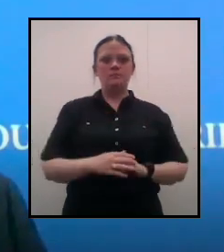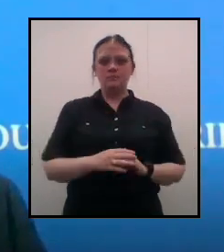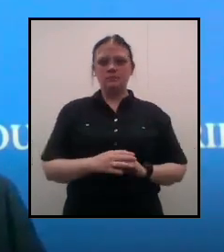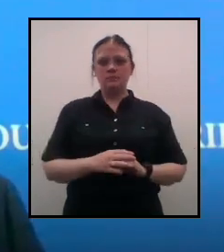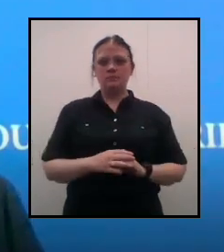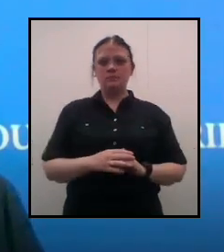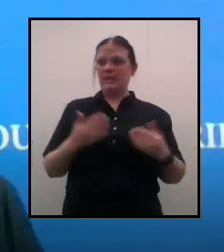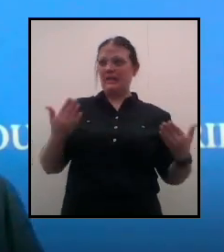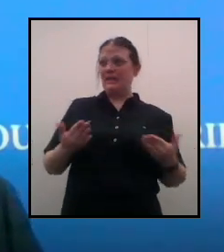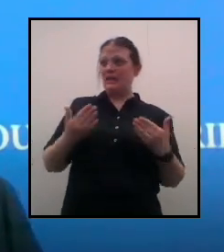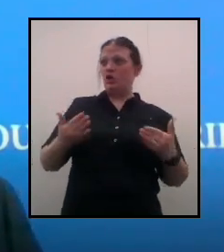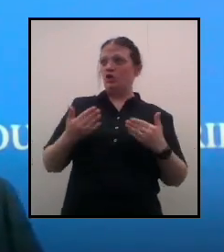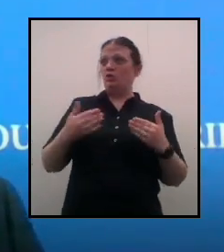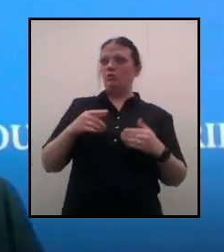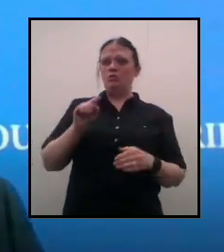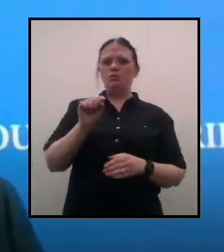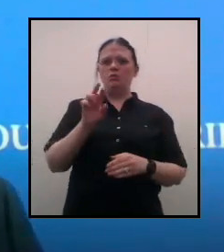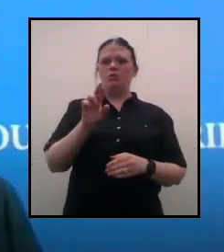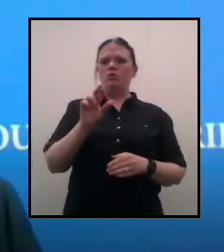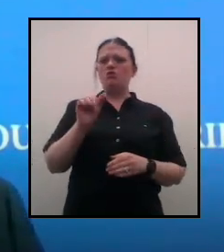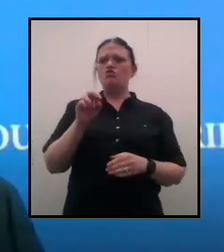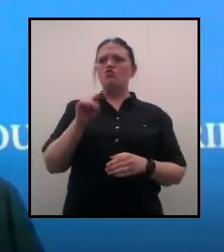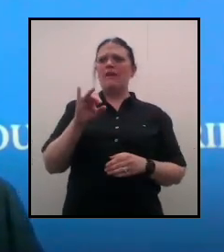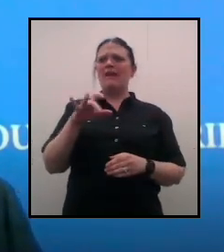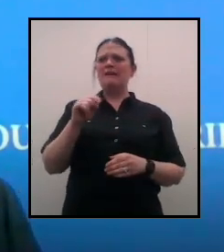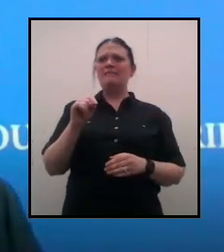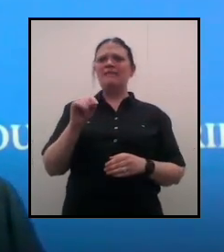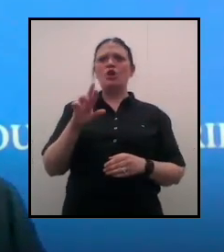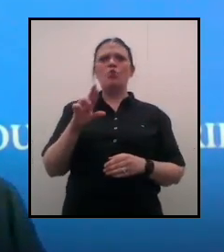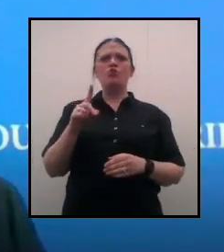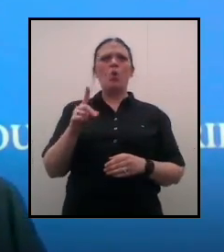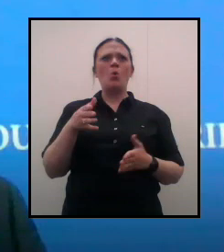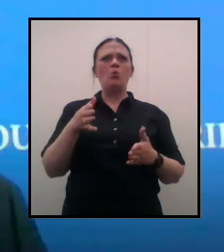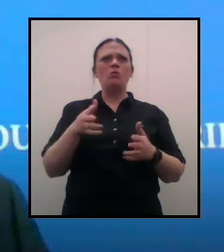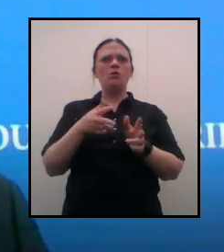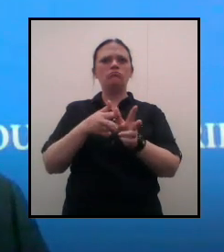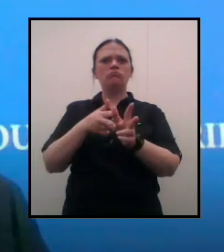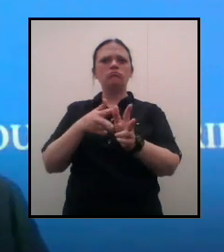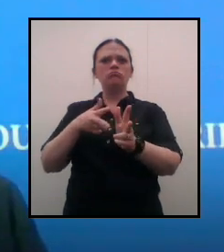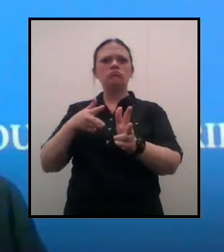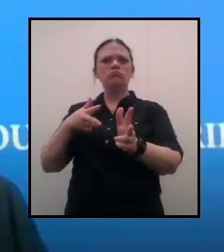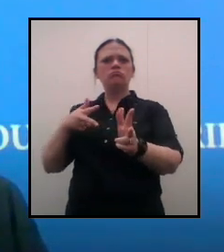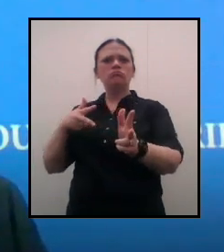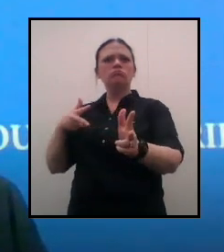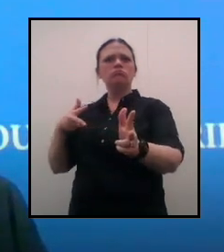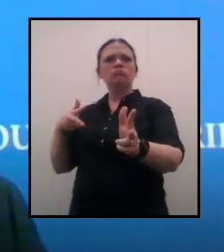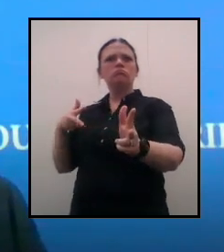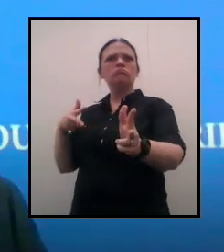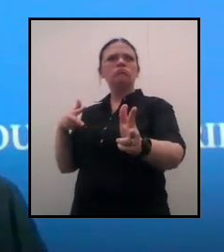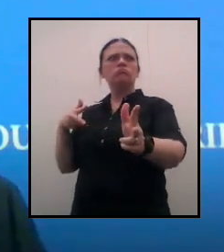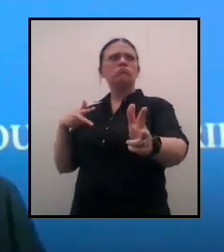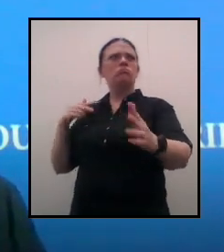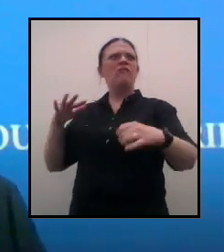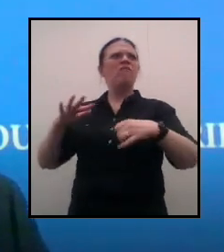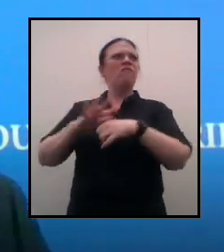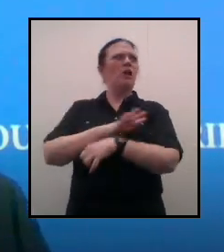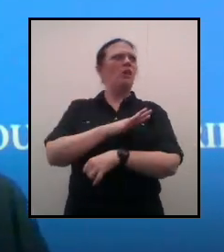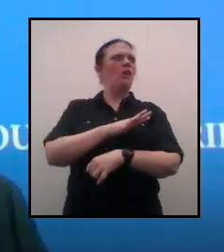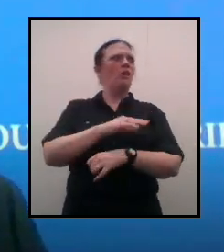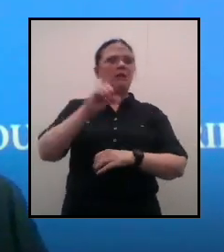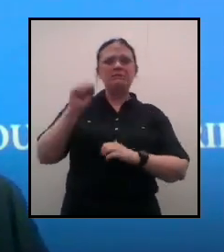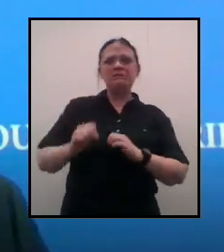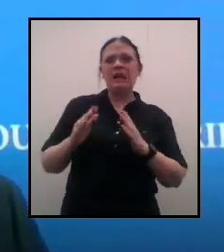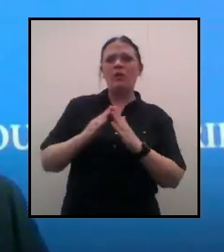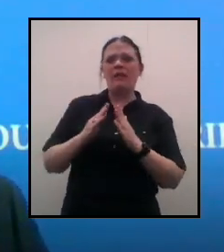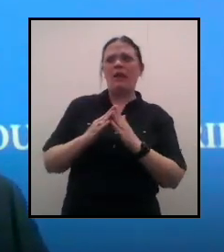go down and you go down Transit Road and you think it's normal Transit Road. There's delays. You go to parts of the suburbs,